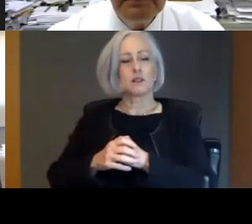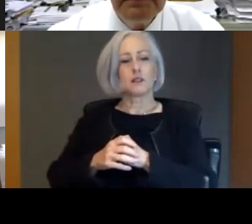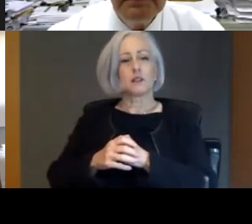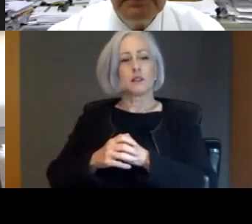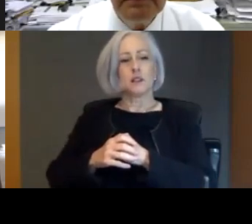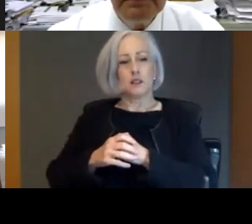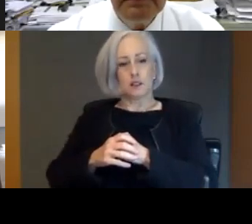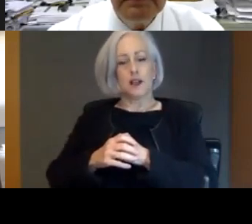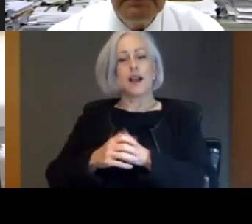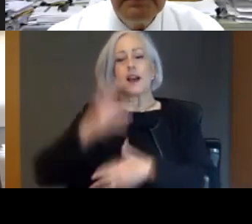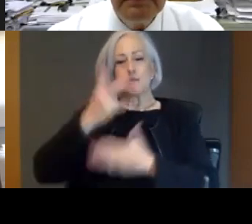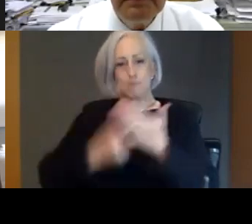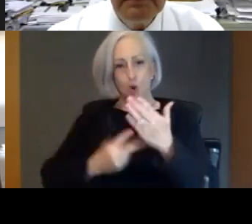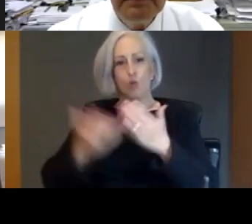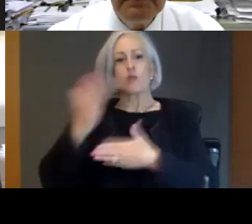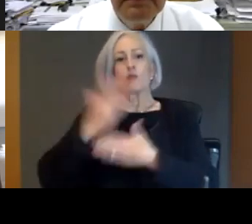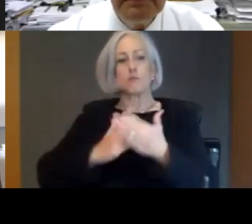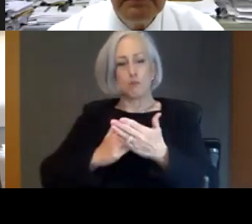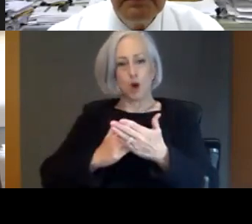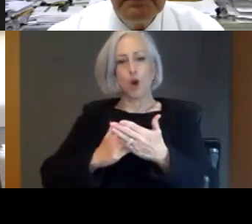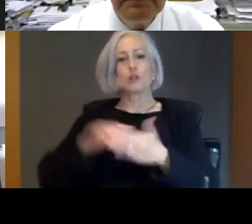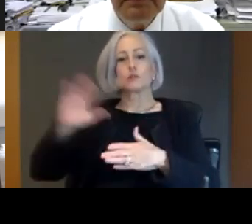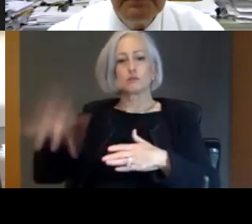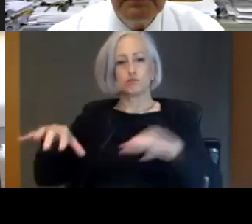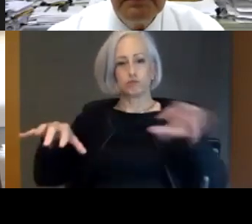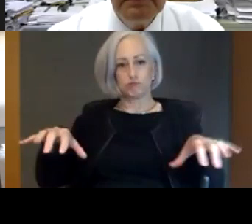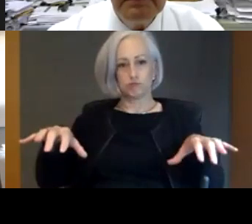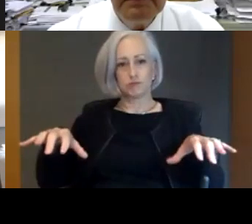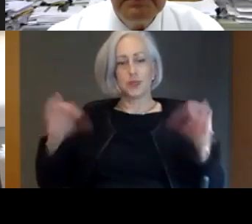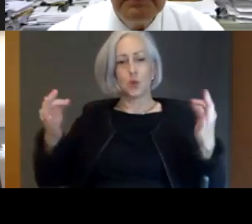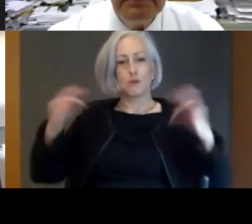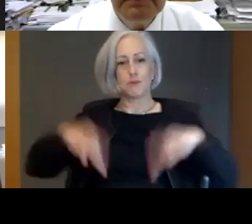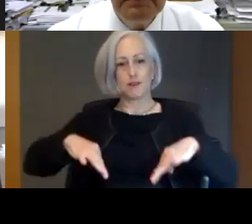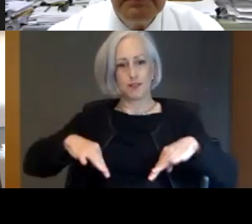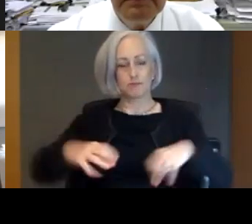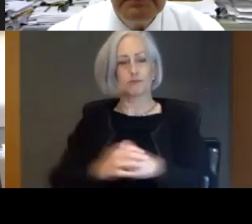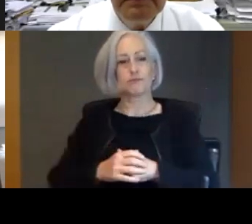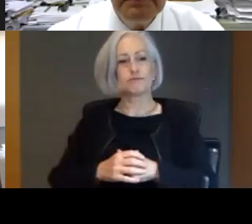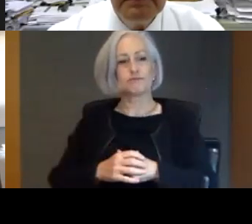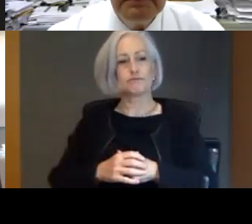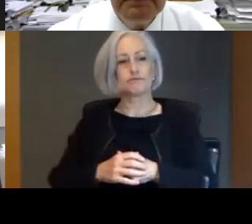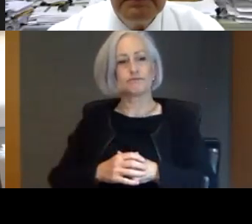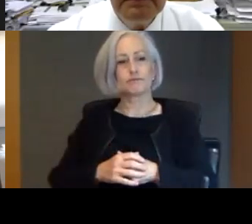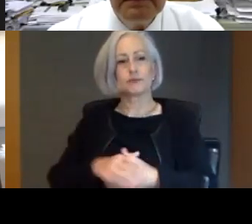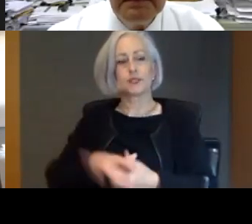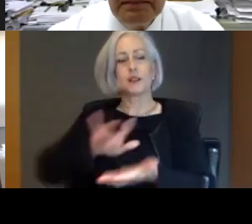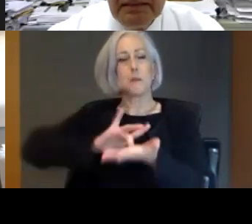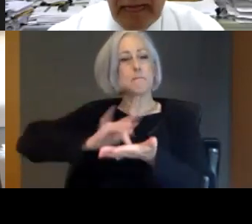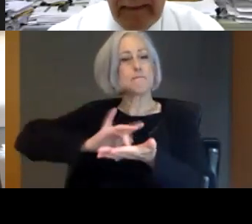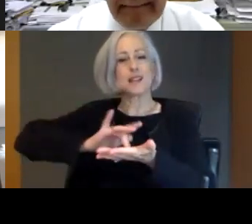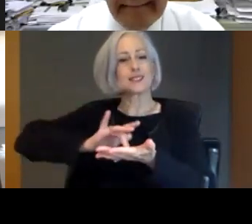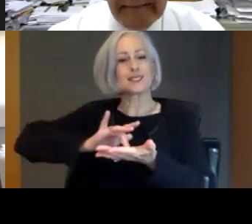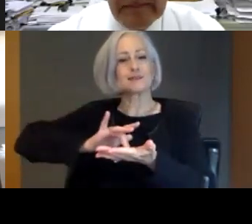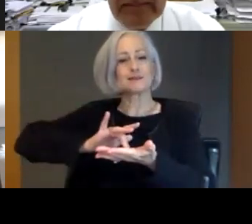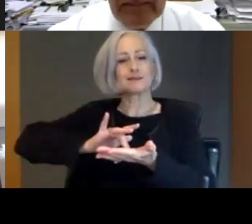either end. Because like you said, for medicine, the knowledge is unlimited.